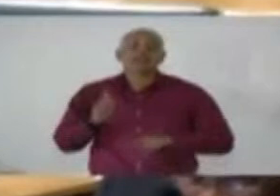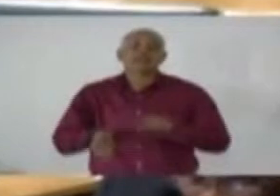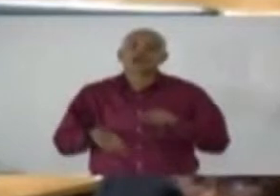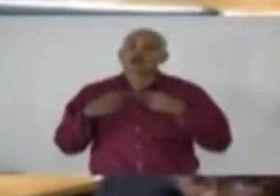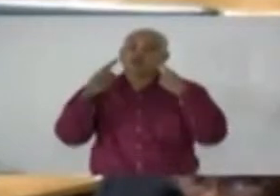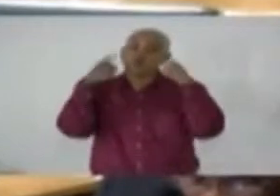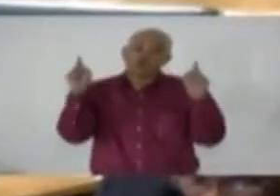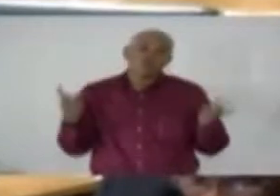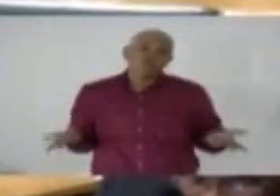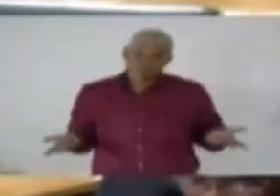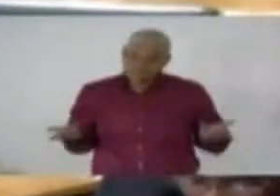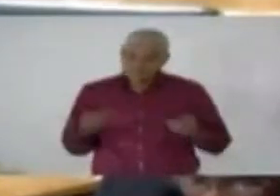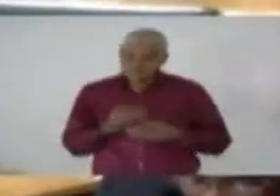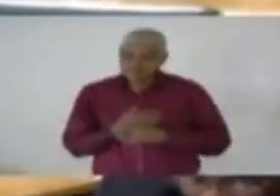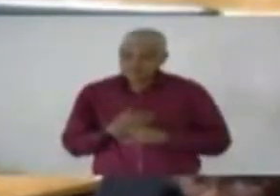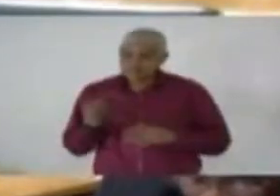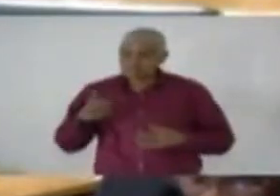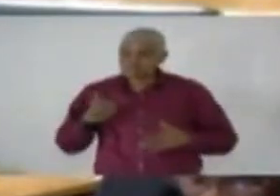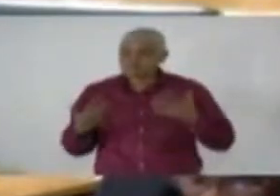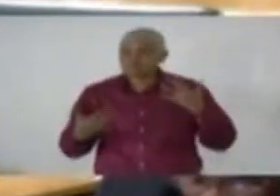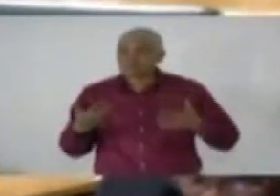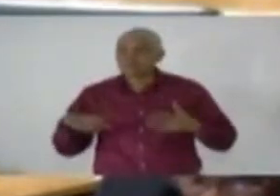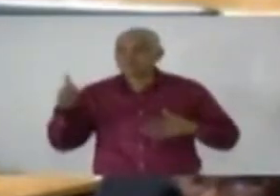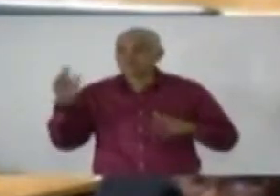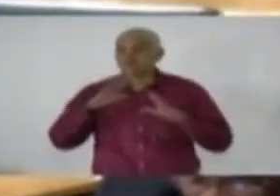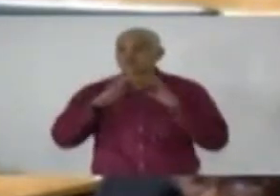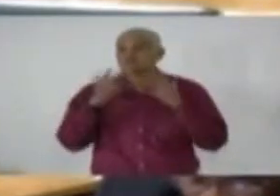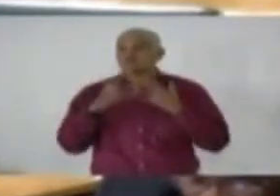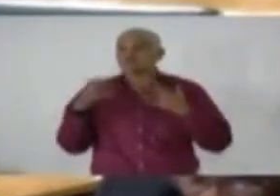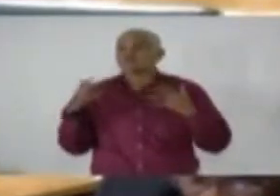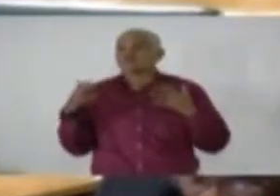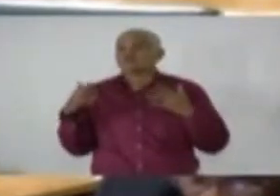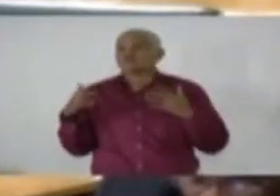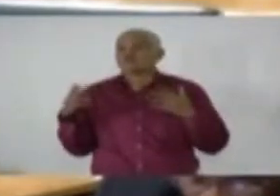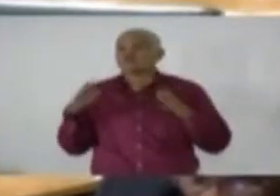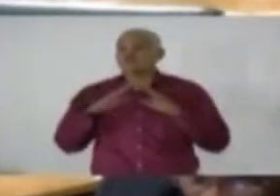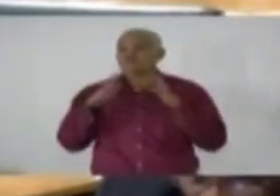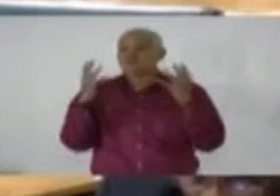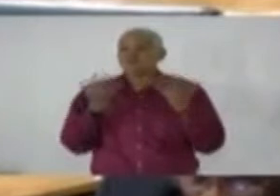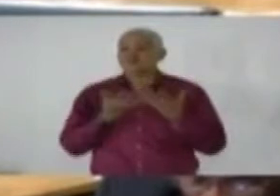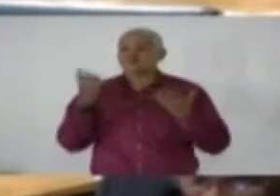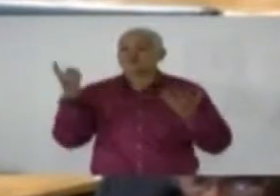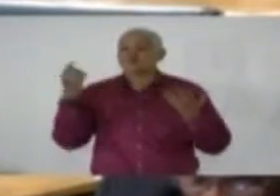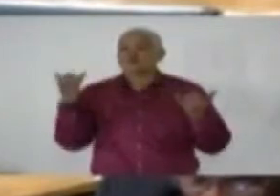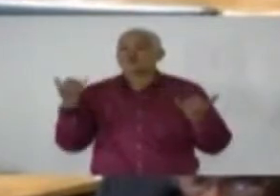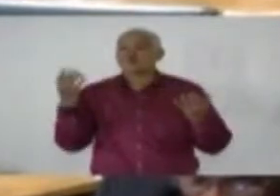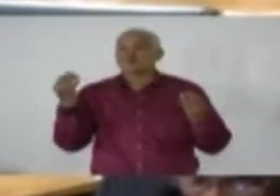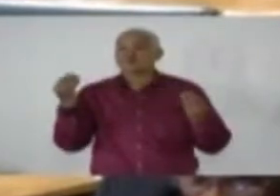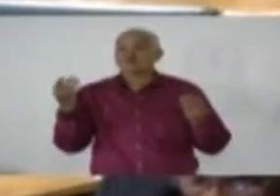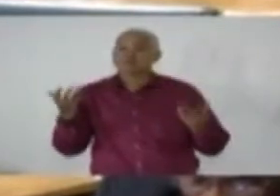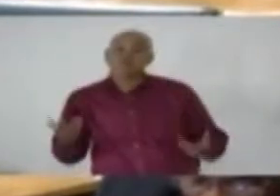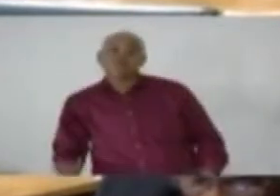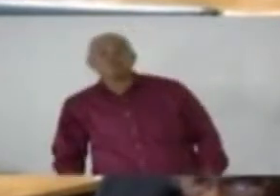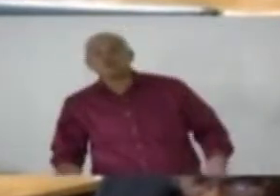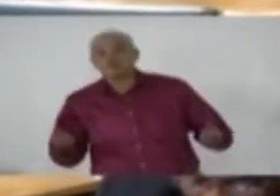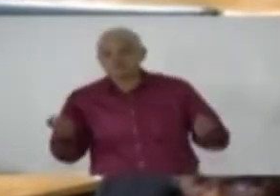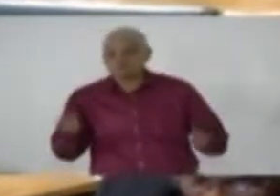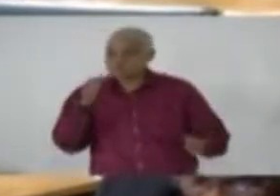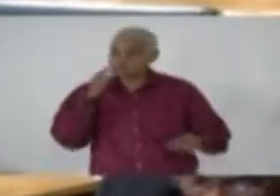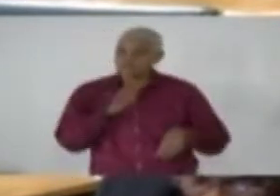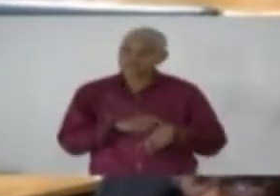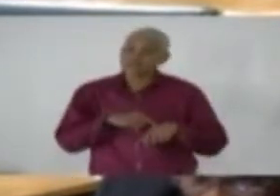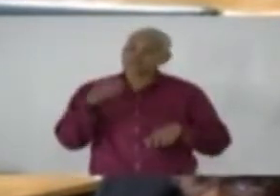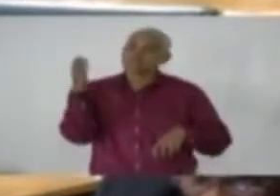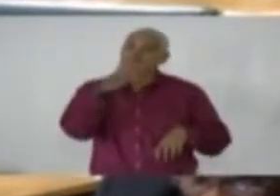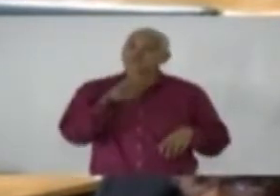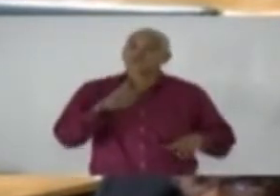work. We might be going into a world where this recession is not a place to go begging. I make an equal